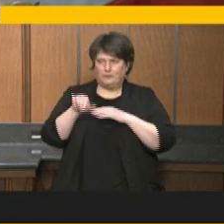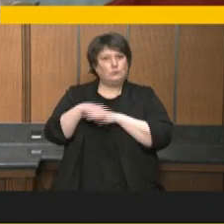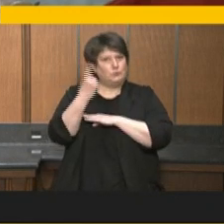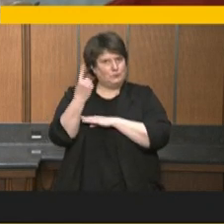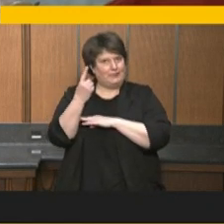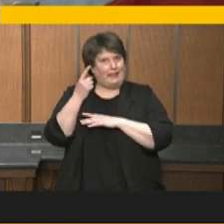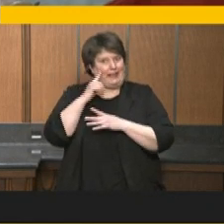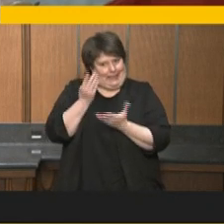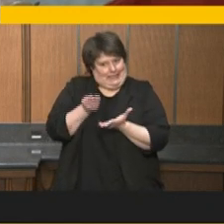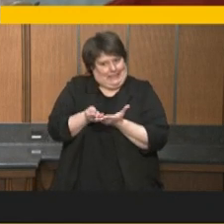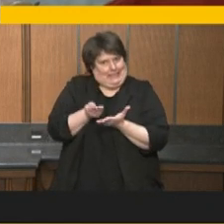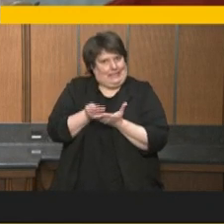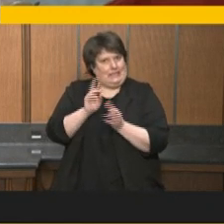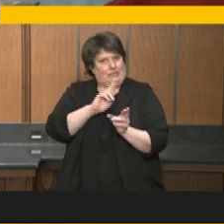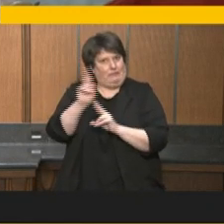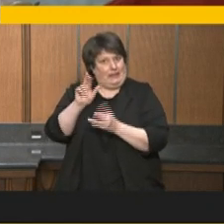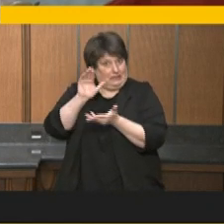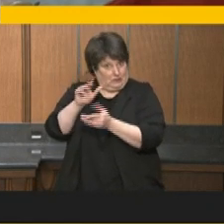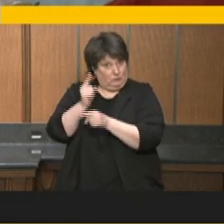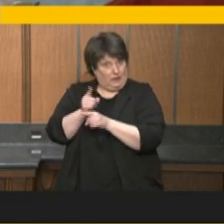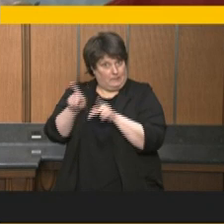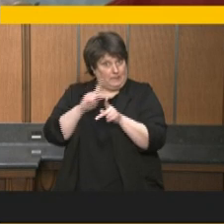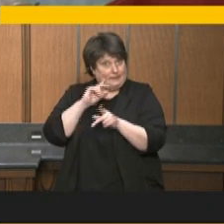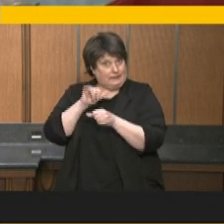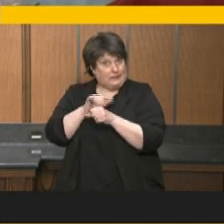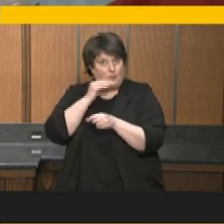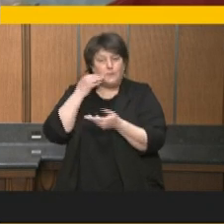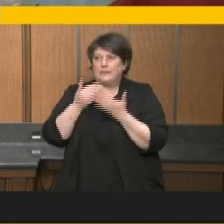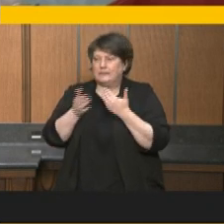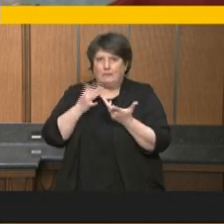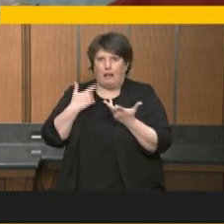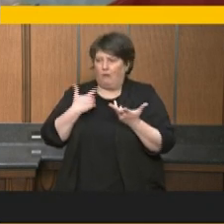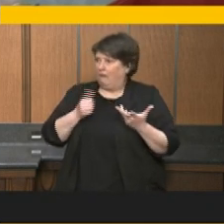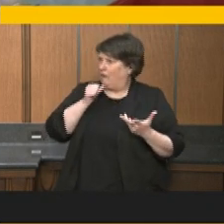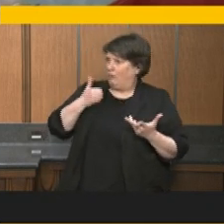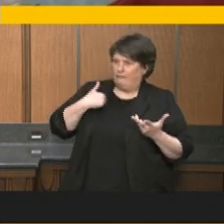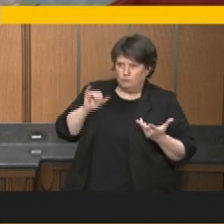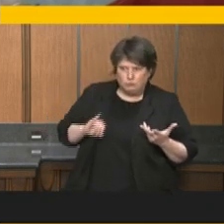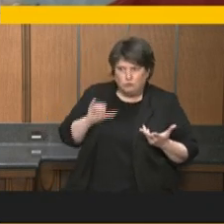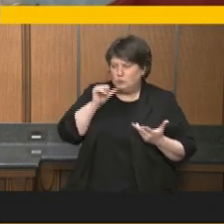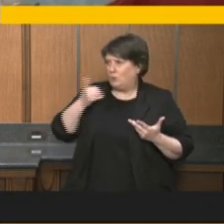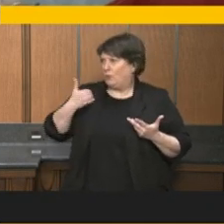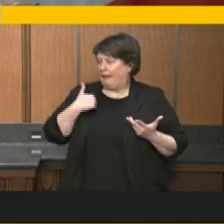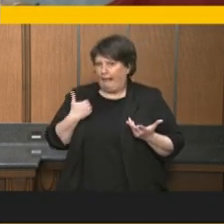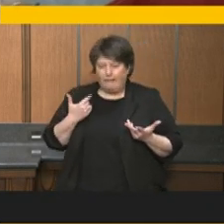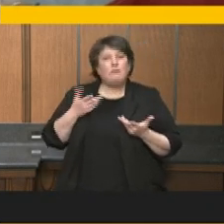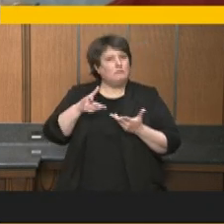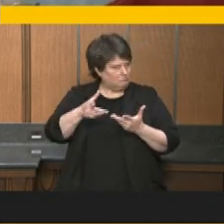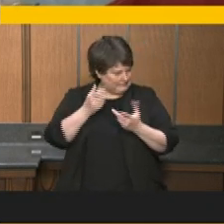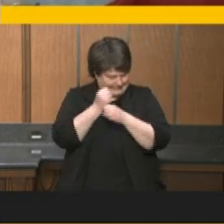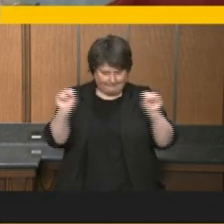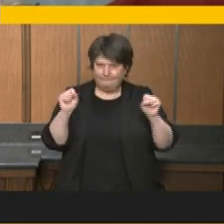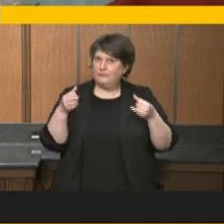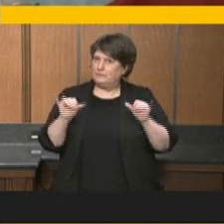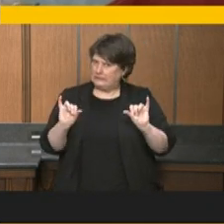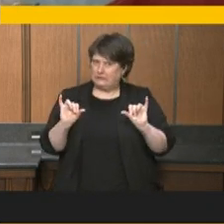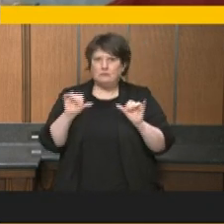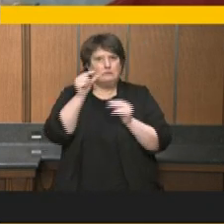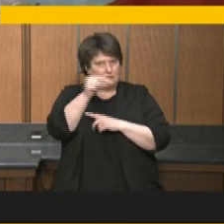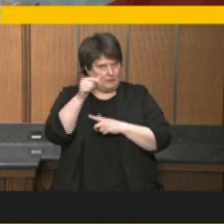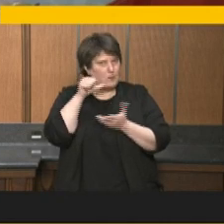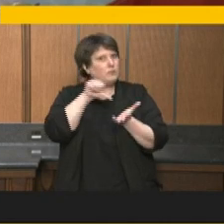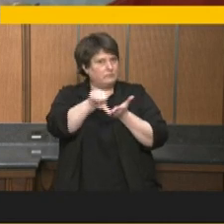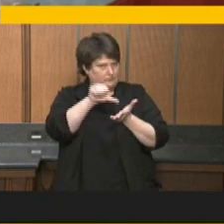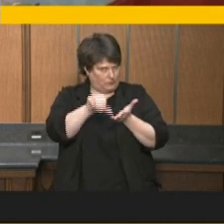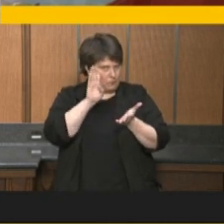sure that everybody can do that, regardless of their own personal benefits or insurance situations. And ultimately, at the end of the